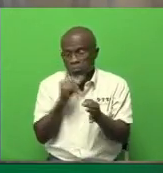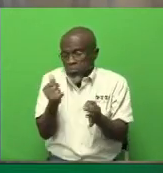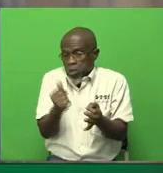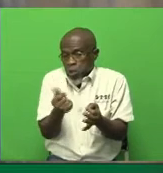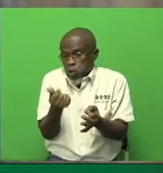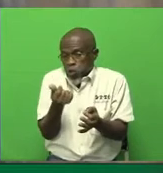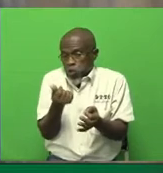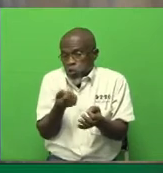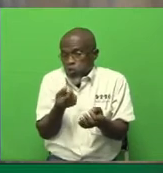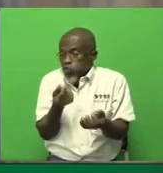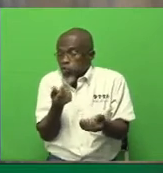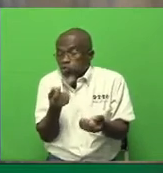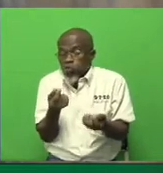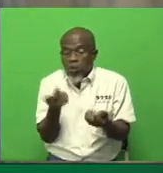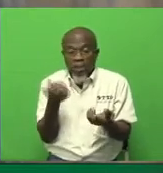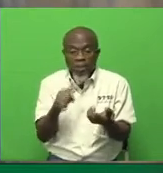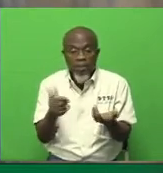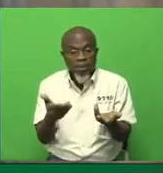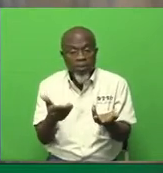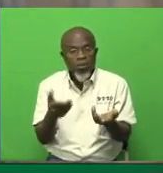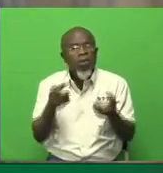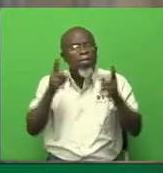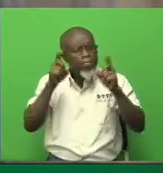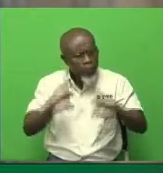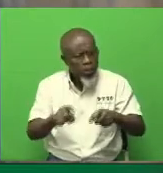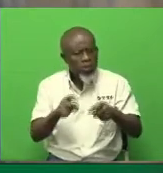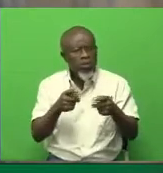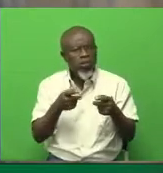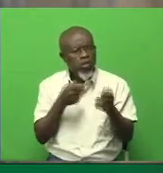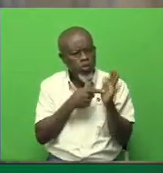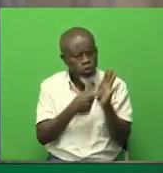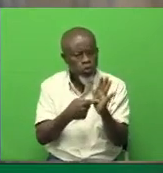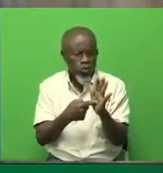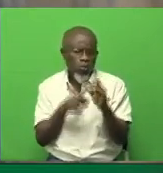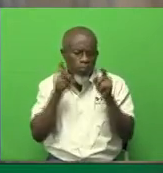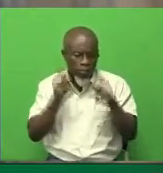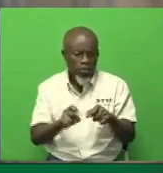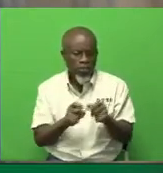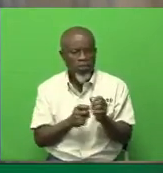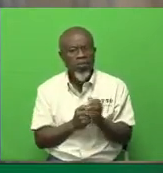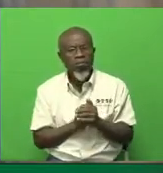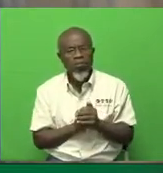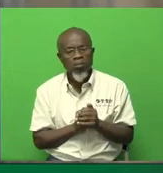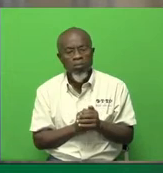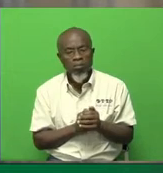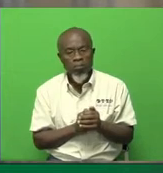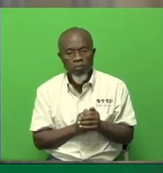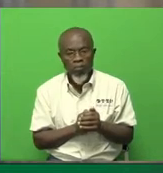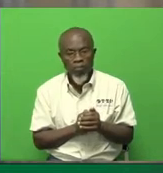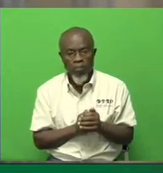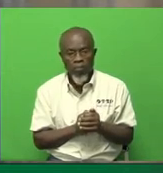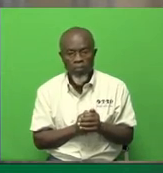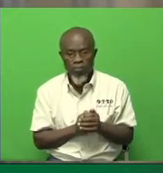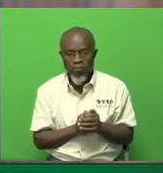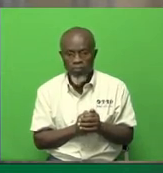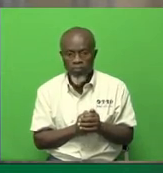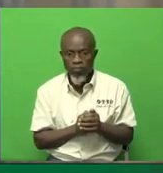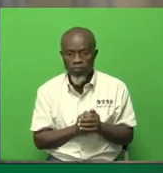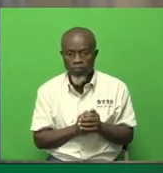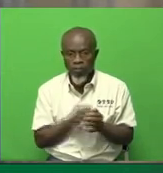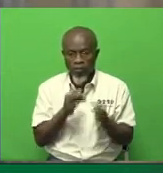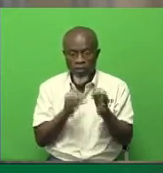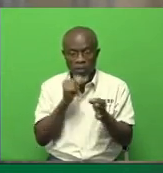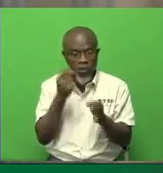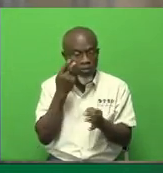Prime Minister recently won that they've known new improvements are hard in the investment profile of the oil and gas